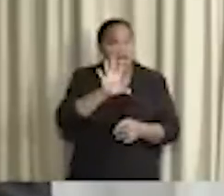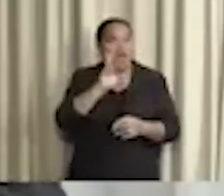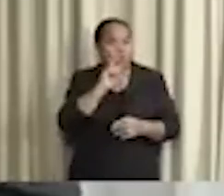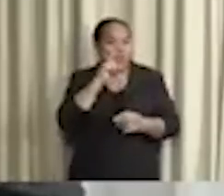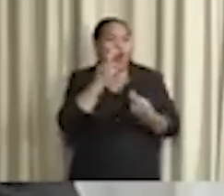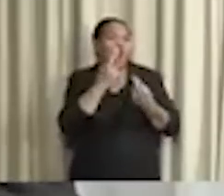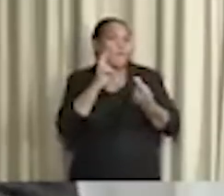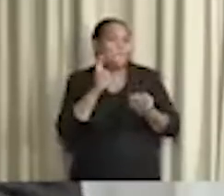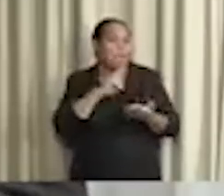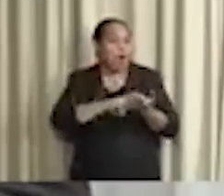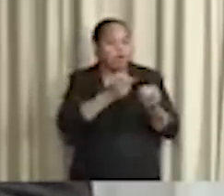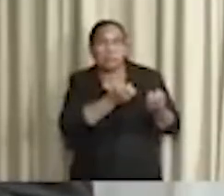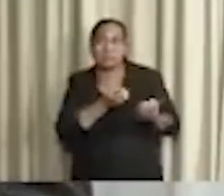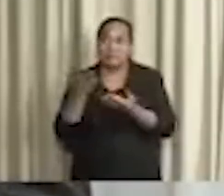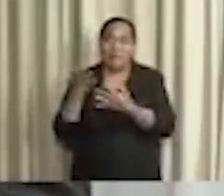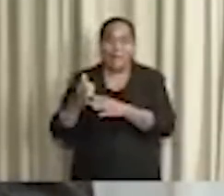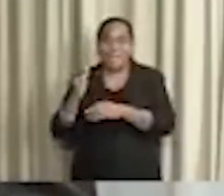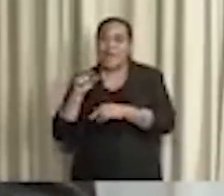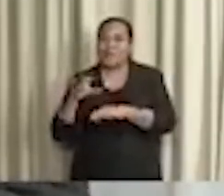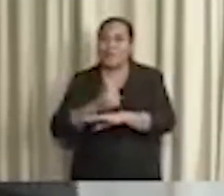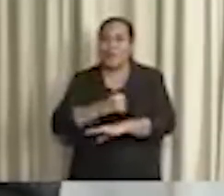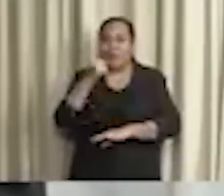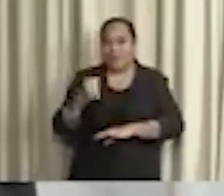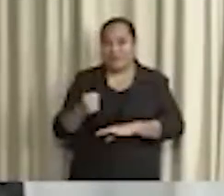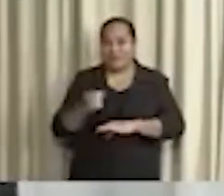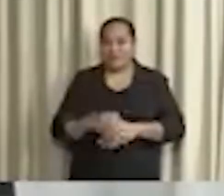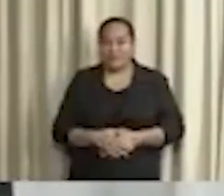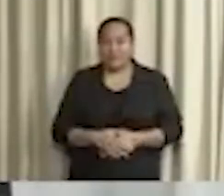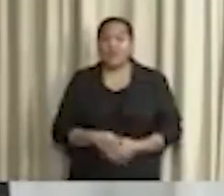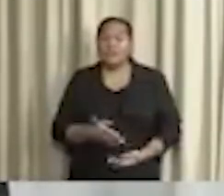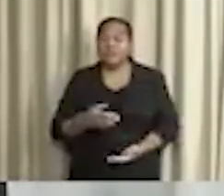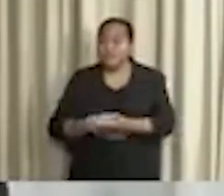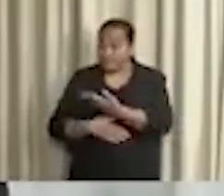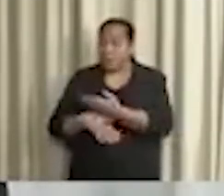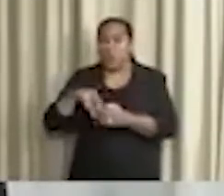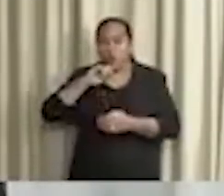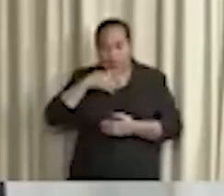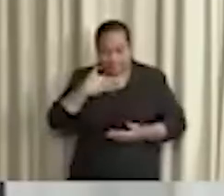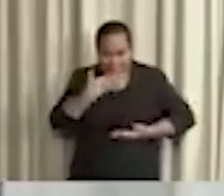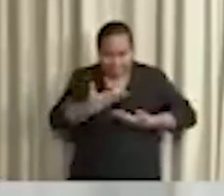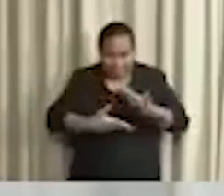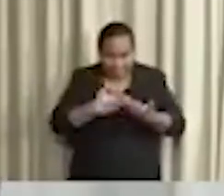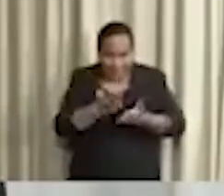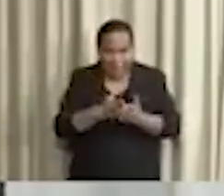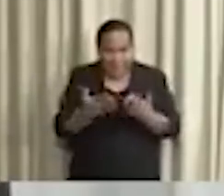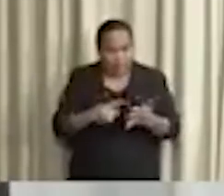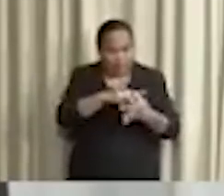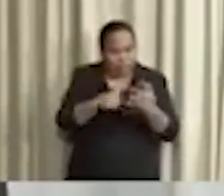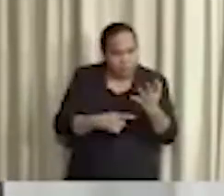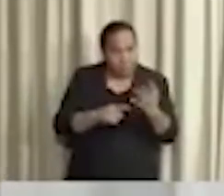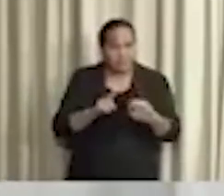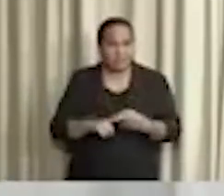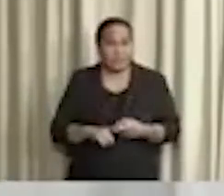back to Cabinet. I will elaborate on those key issues now. General rules